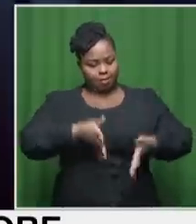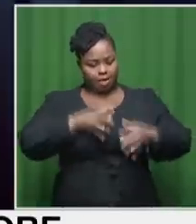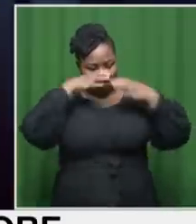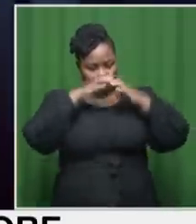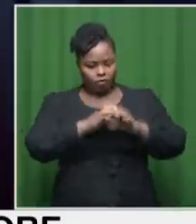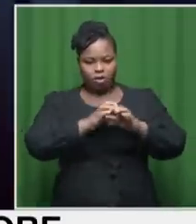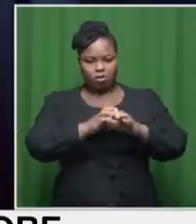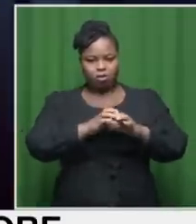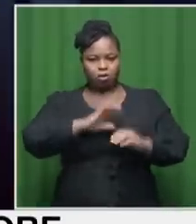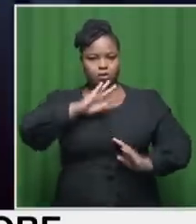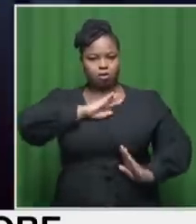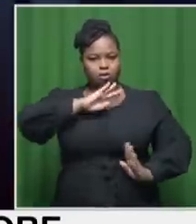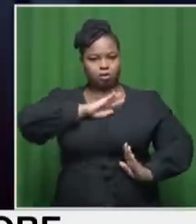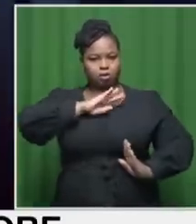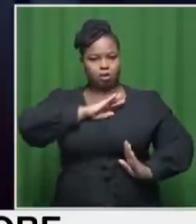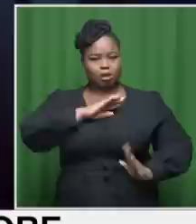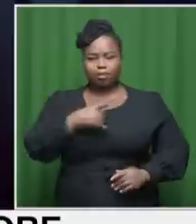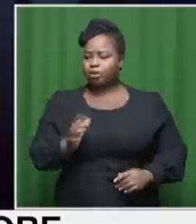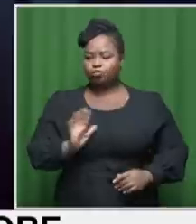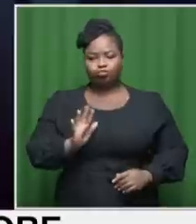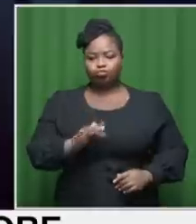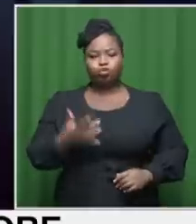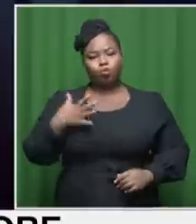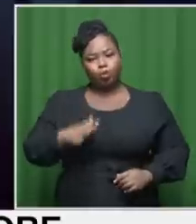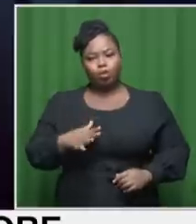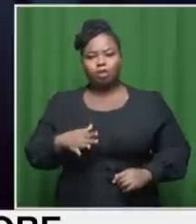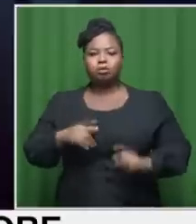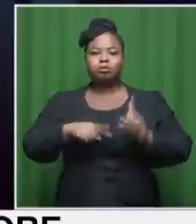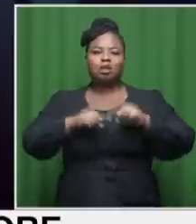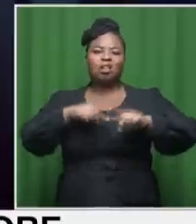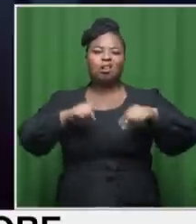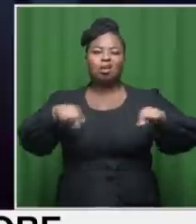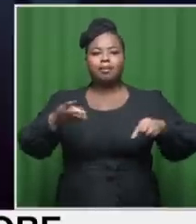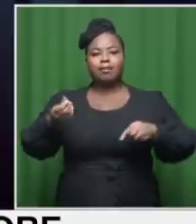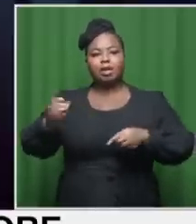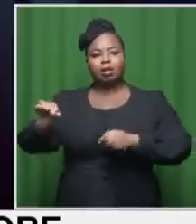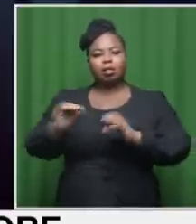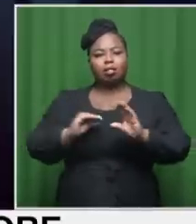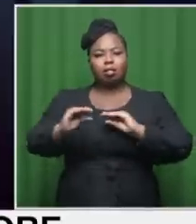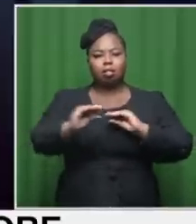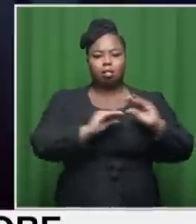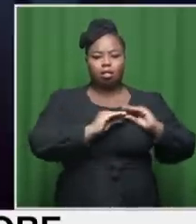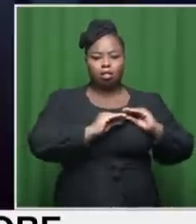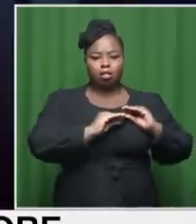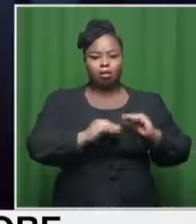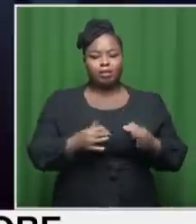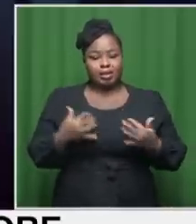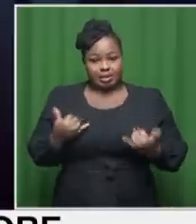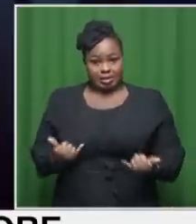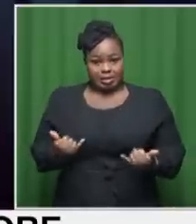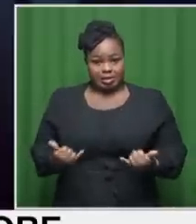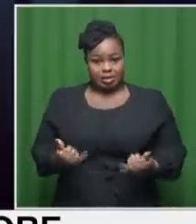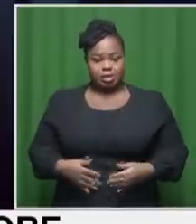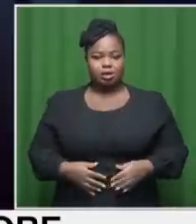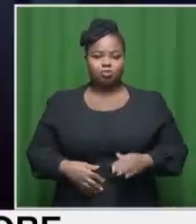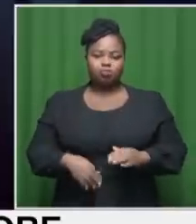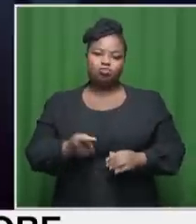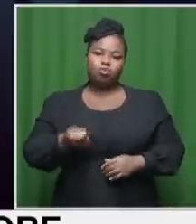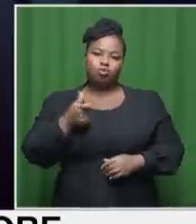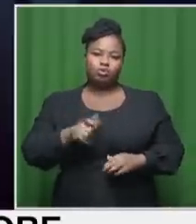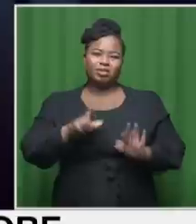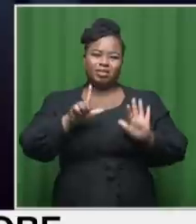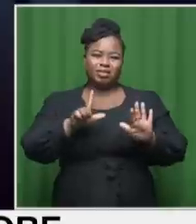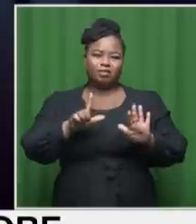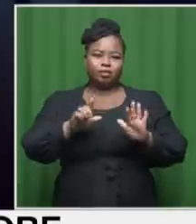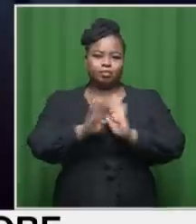on the local National Defense Force, but that we have a diversity of revenue in the business. So at this point, it's in the region of about 7